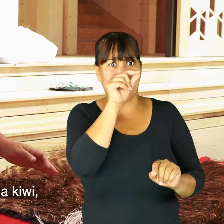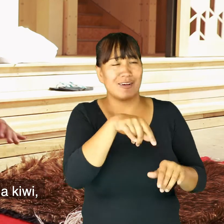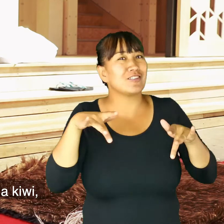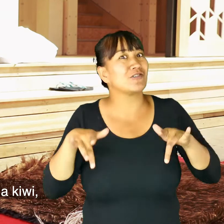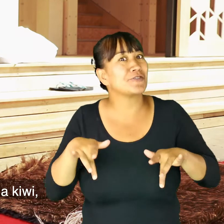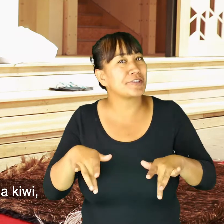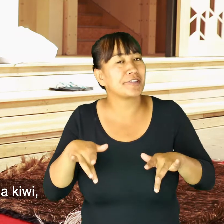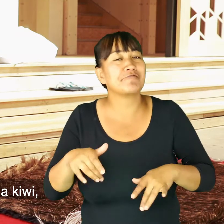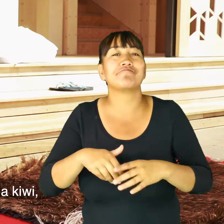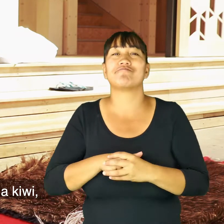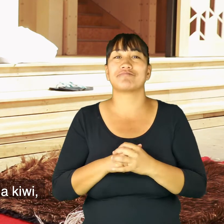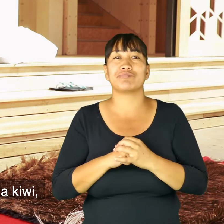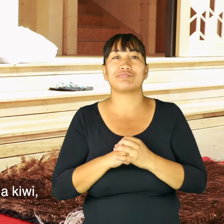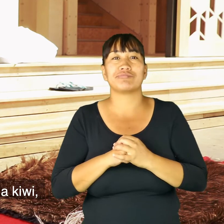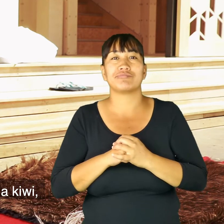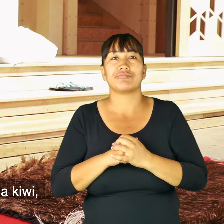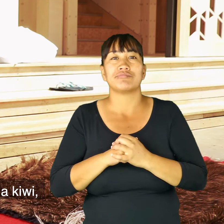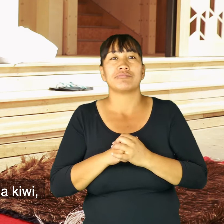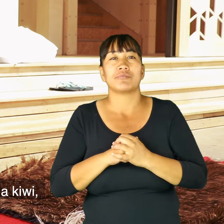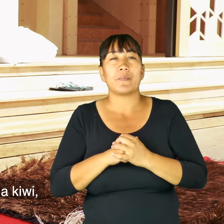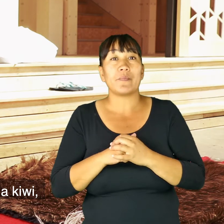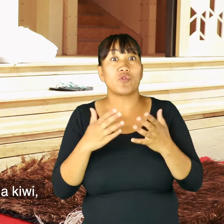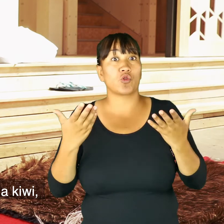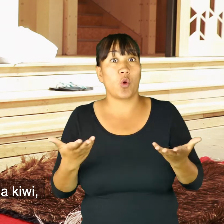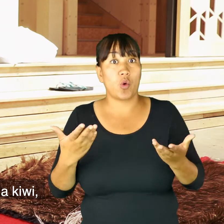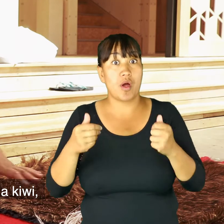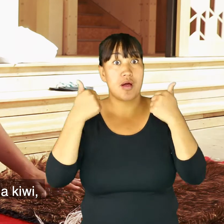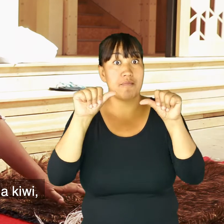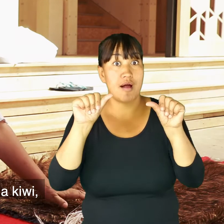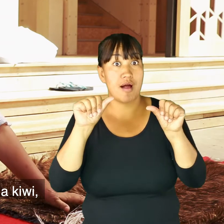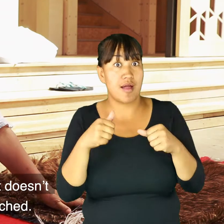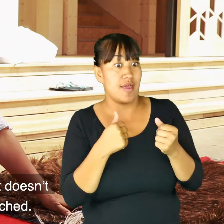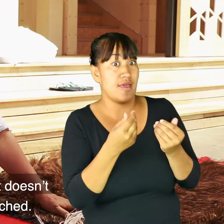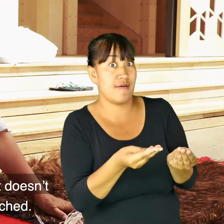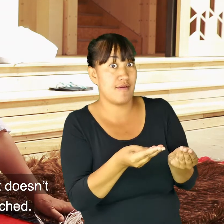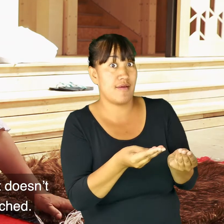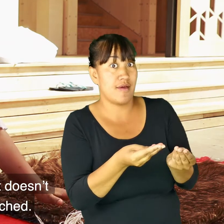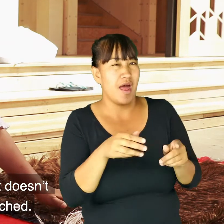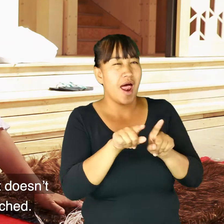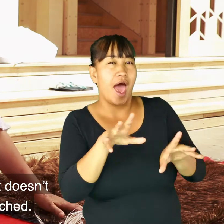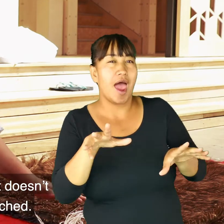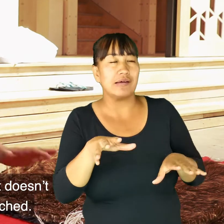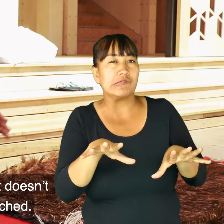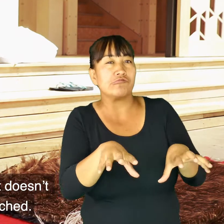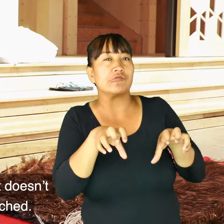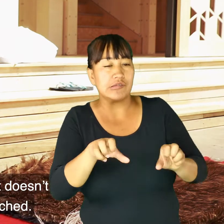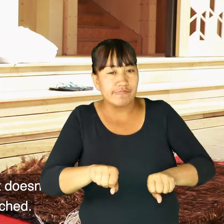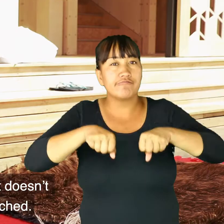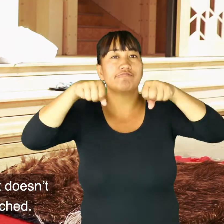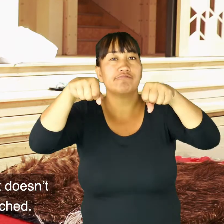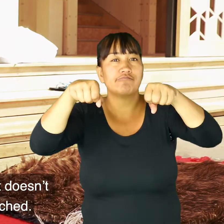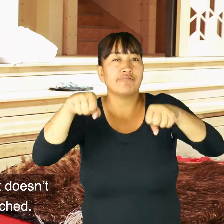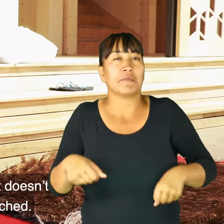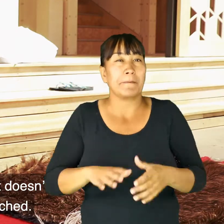never ever named a Kiwi. So, but when they give it to you out of the freezer, it doesn't feel